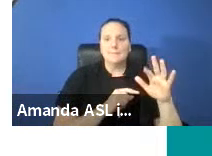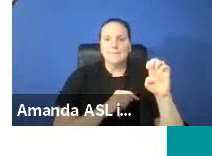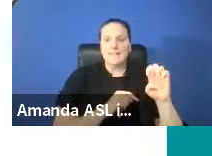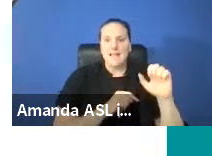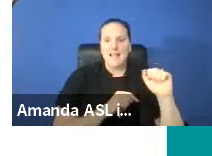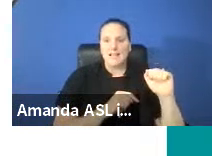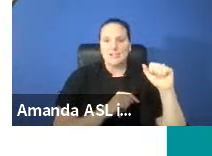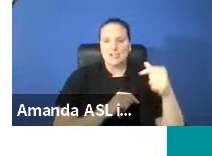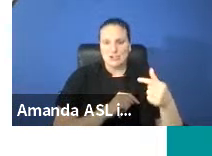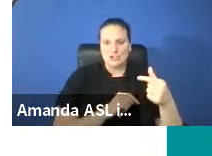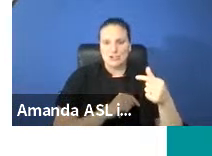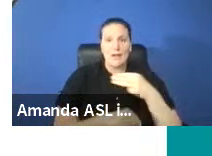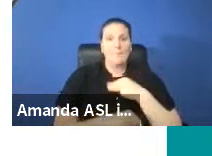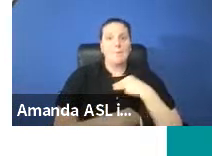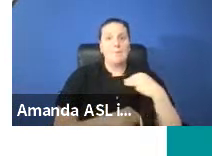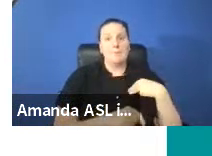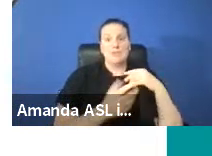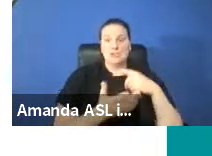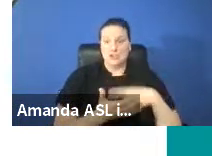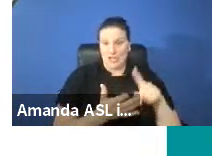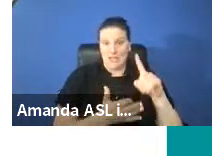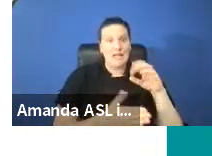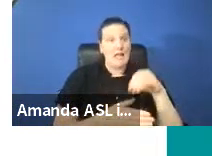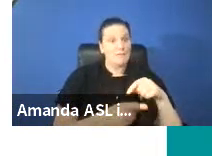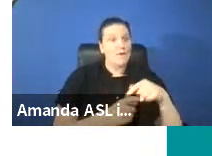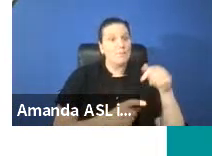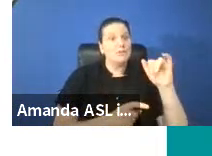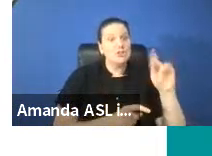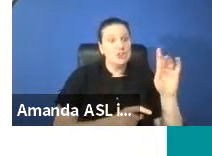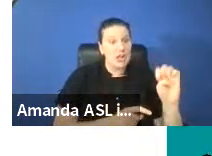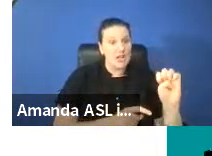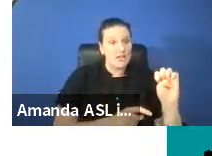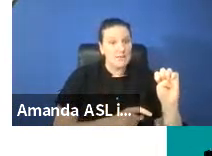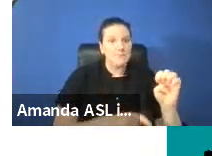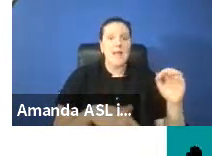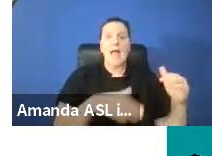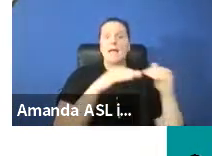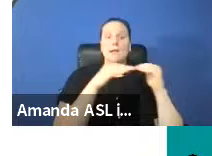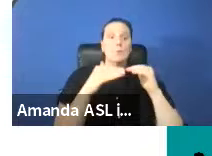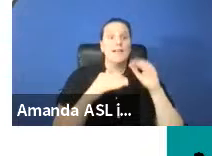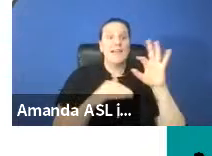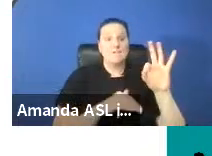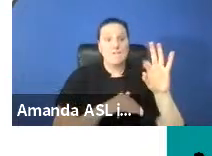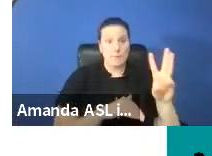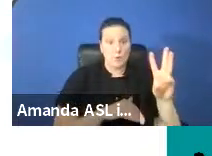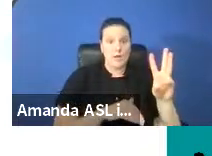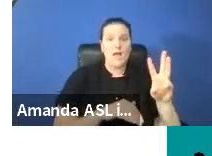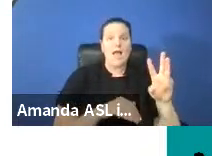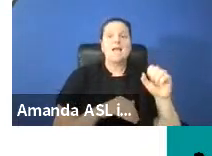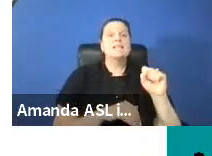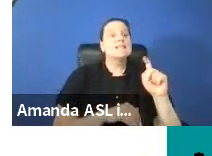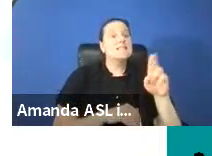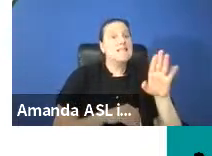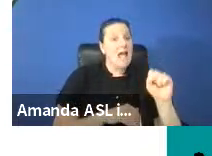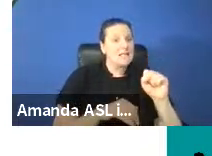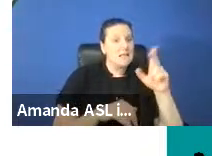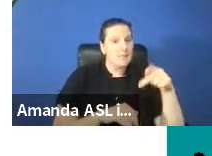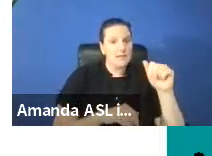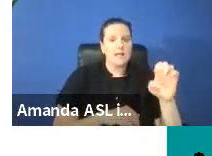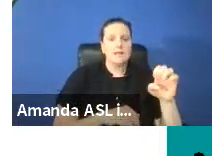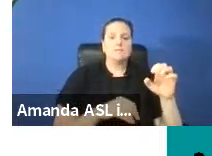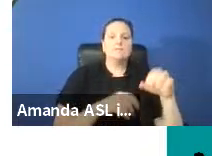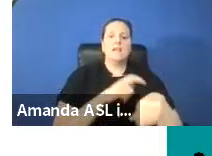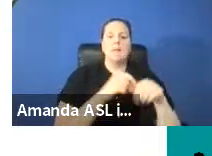member check-ins from Jake. Talk about our equity framework and status update. We get time with Chris Lepe